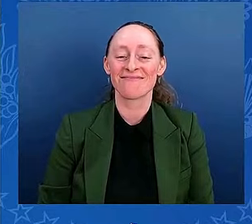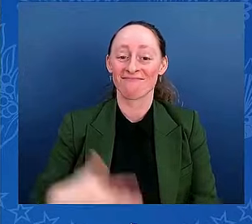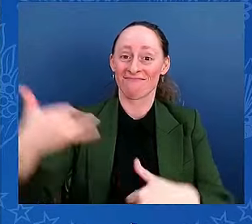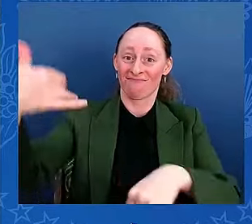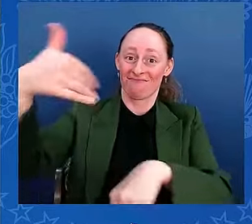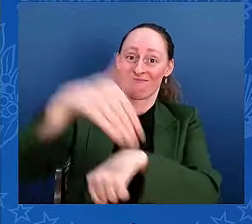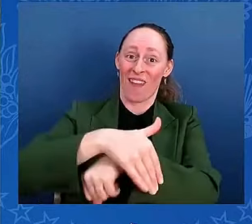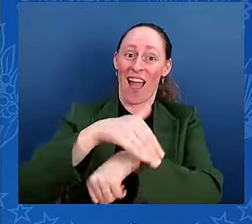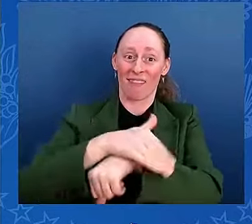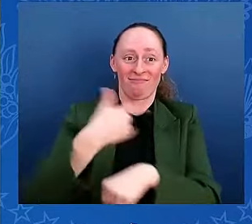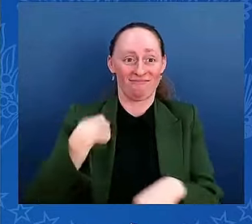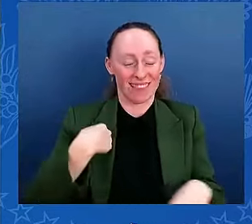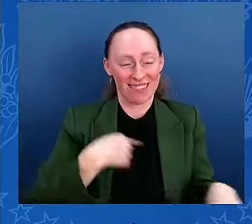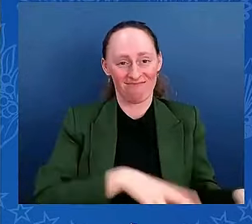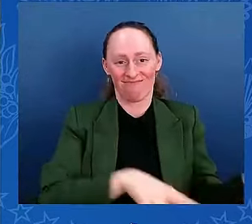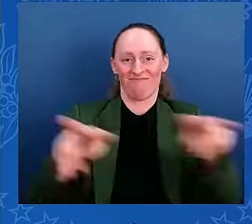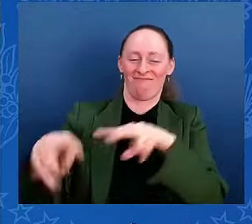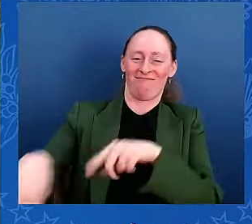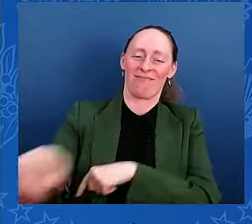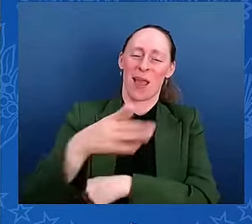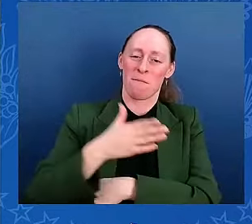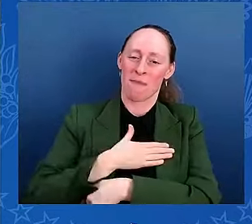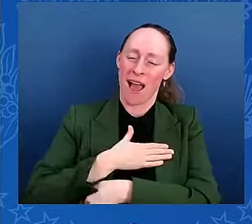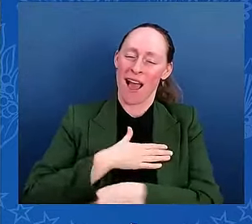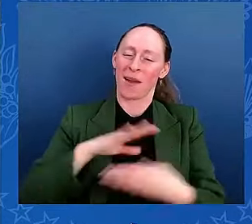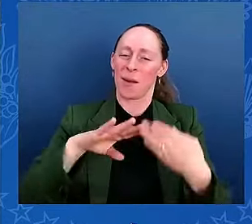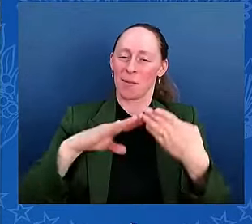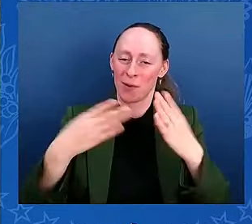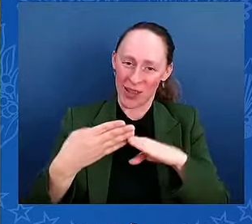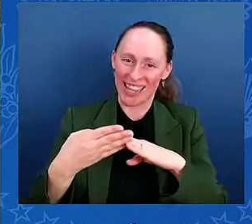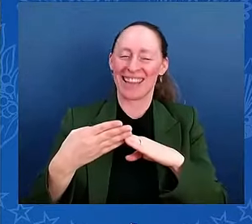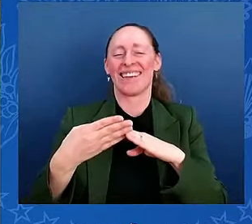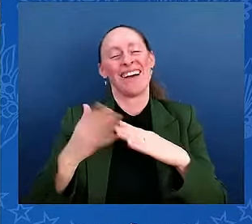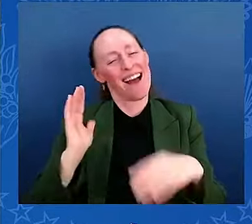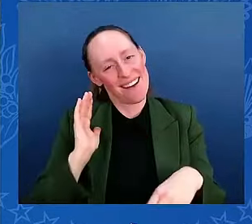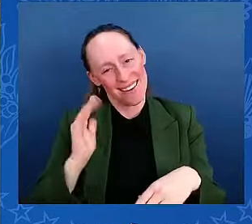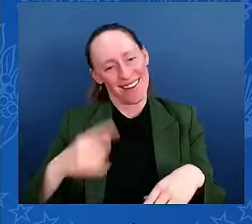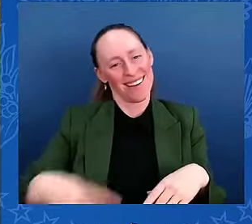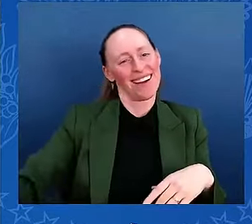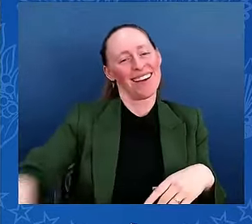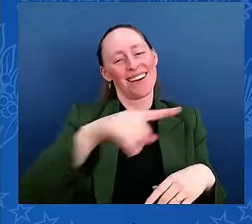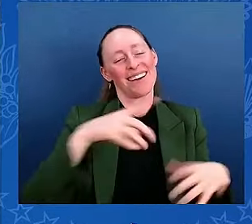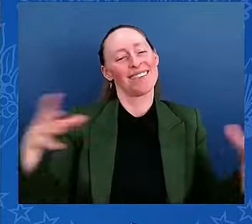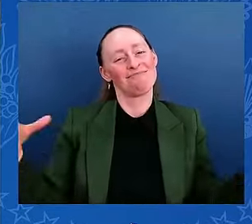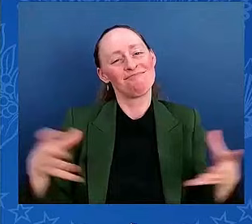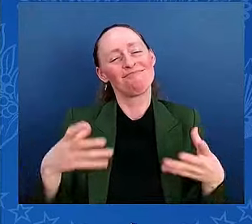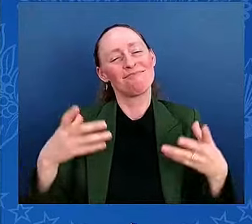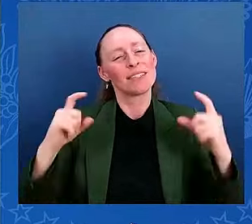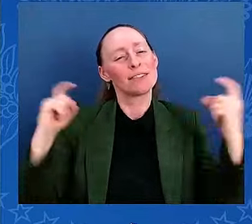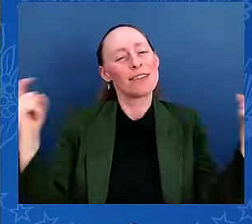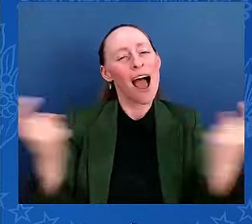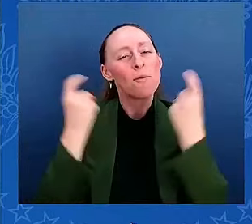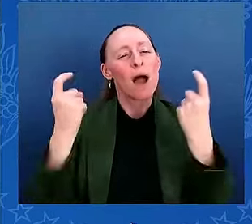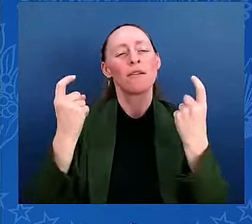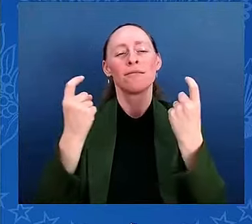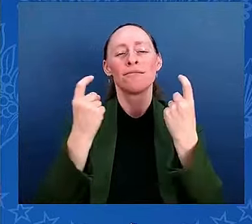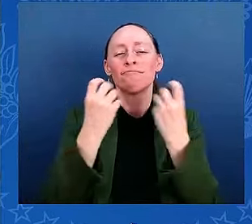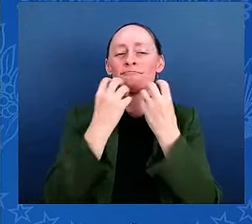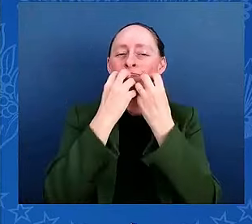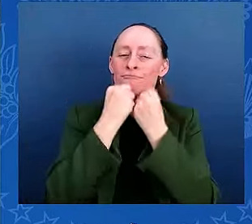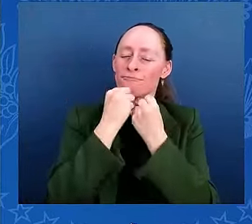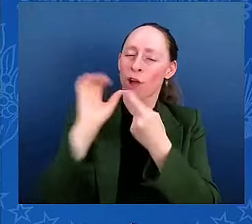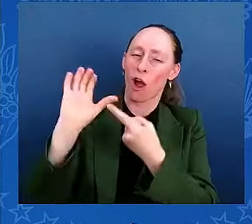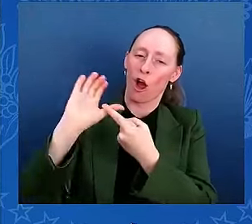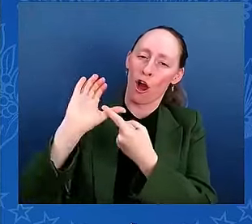culture. So it's been the honor of my life to serve as First Lady. And during